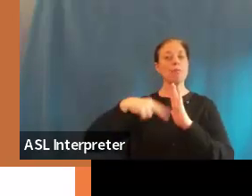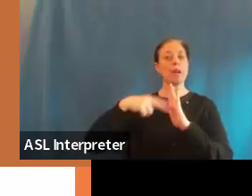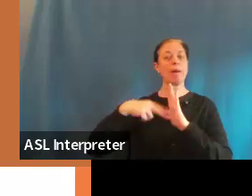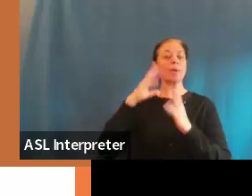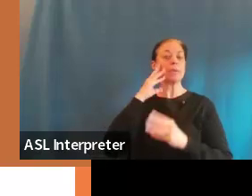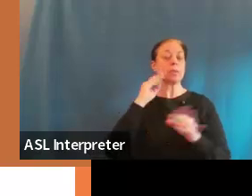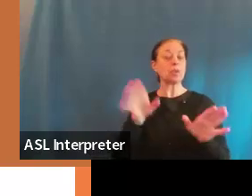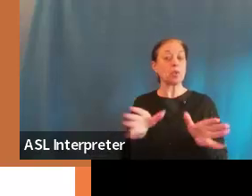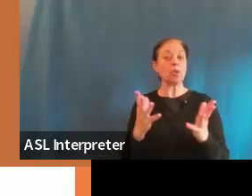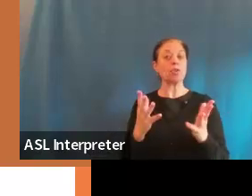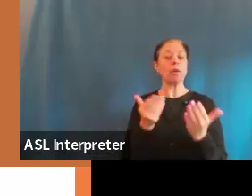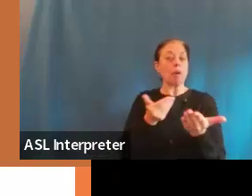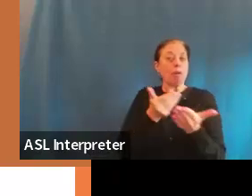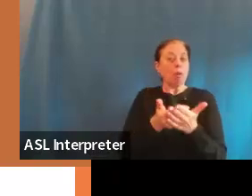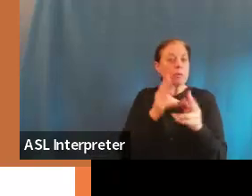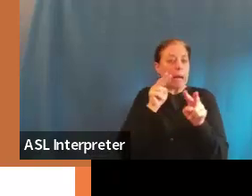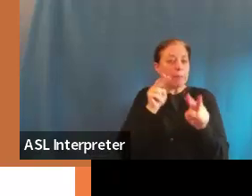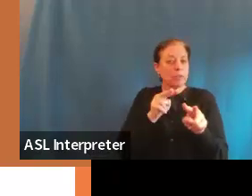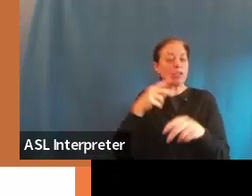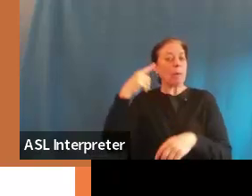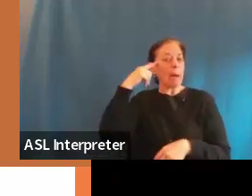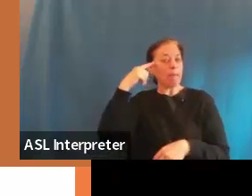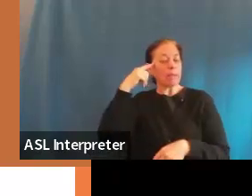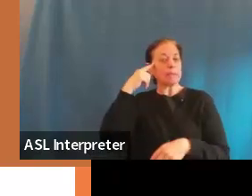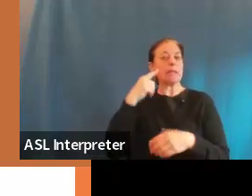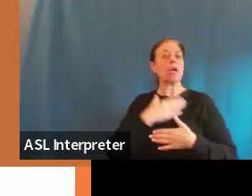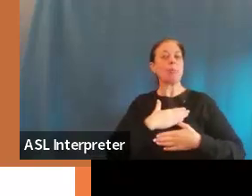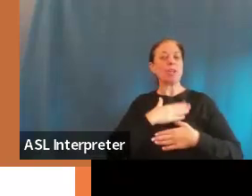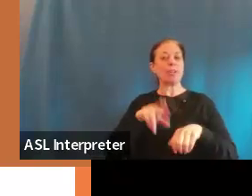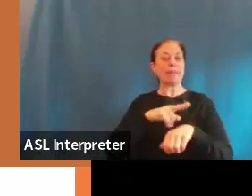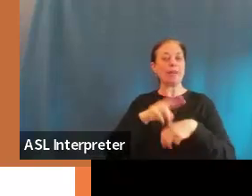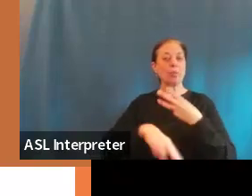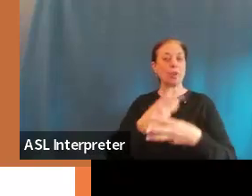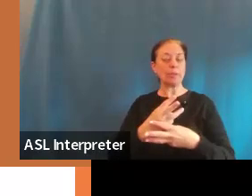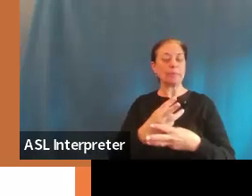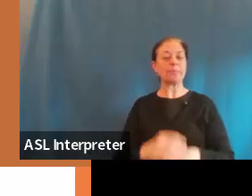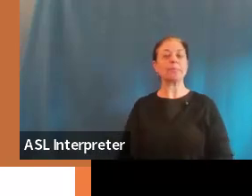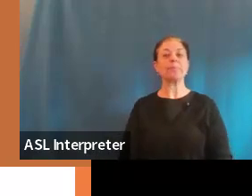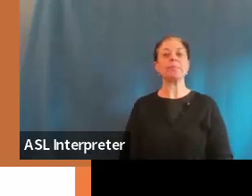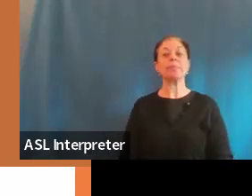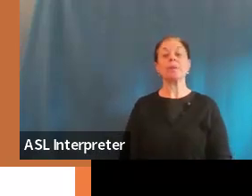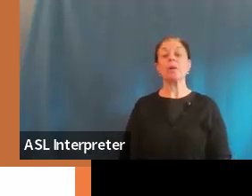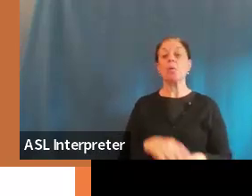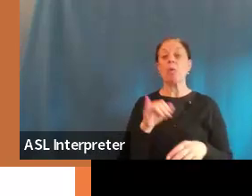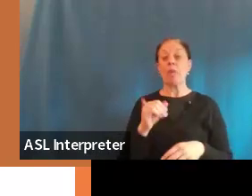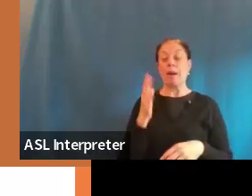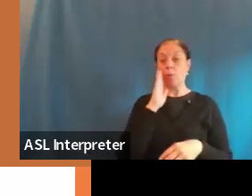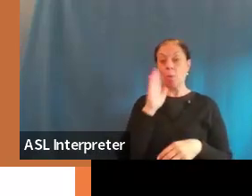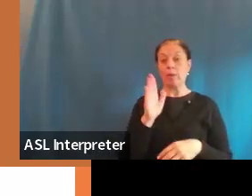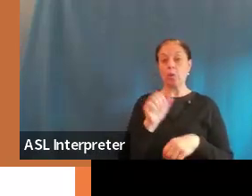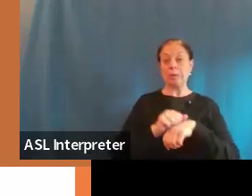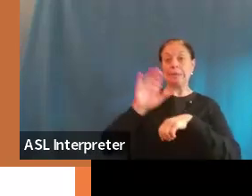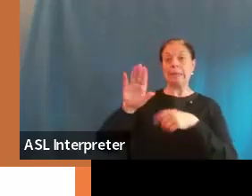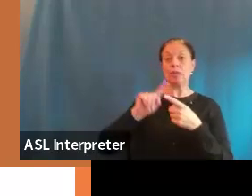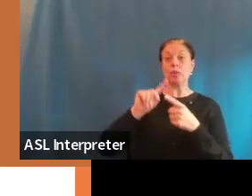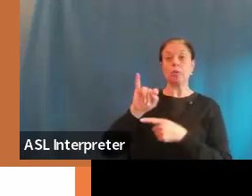that encourages close observation, mindfulness, and appreciation of the natural world. And with that, I'm going to send it